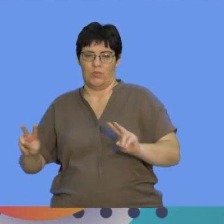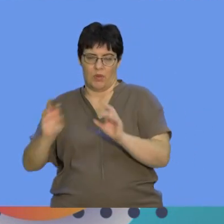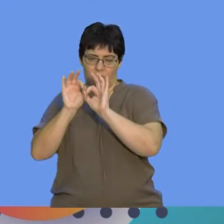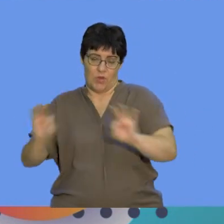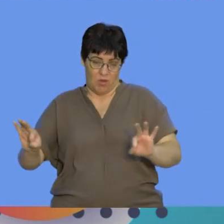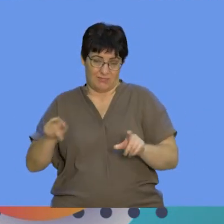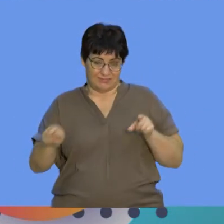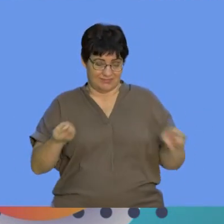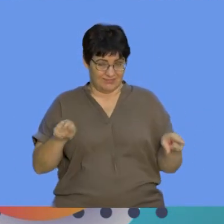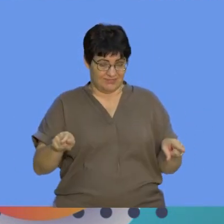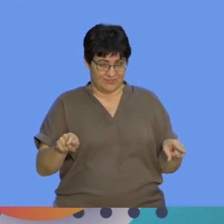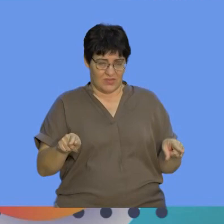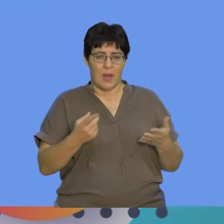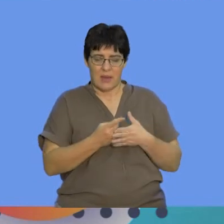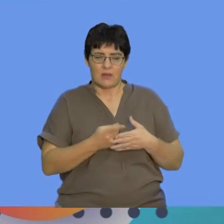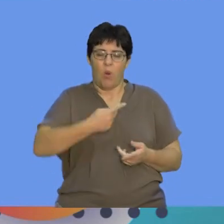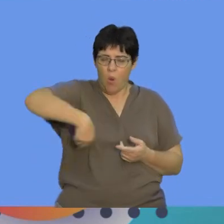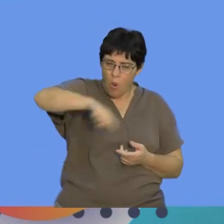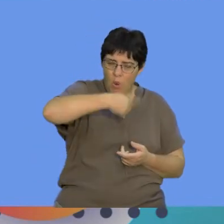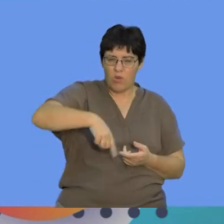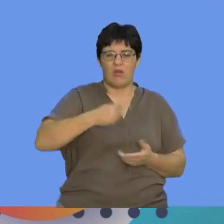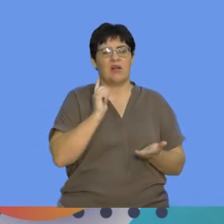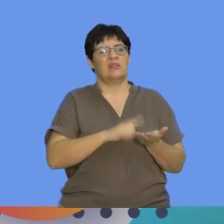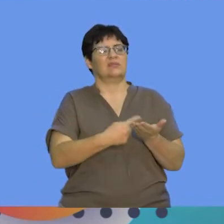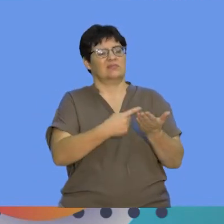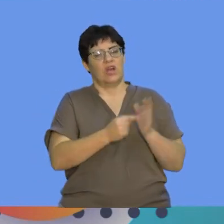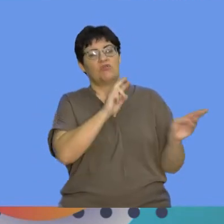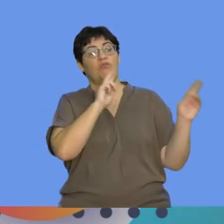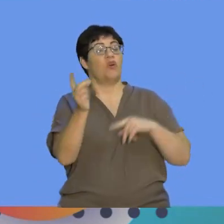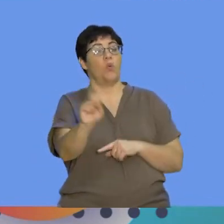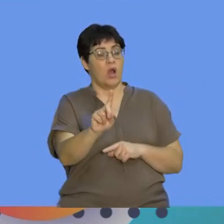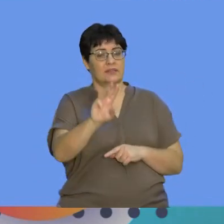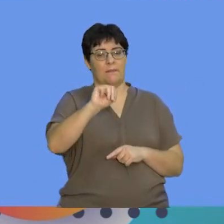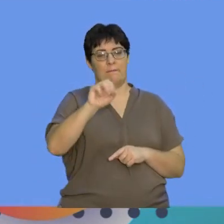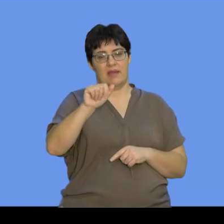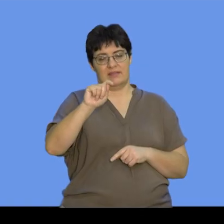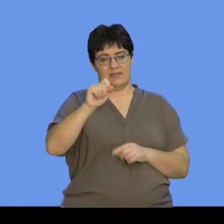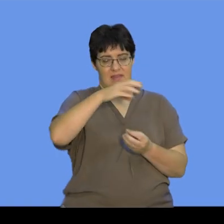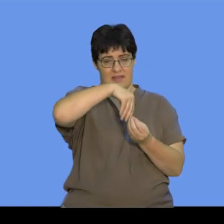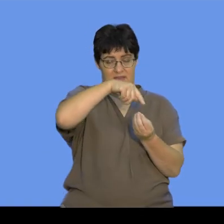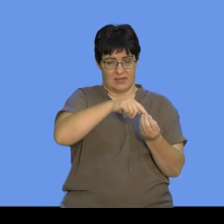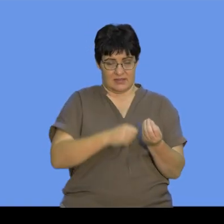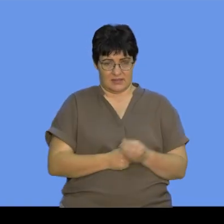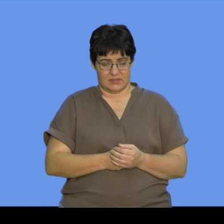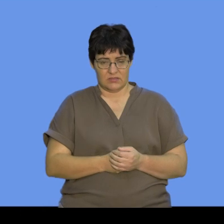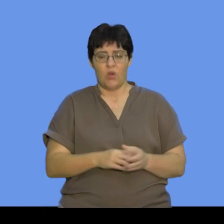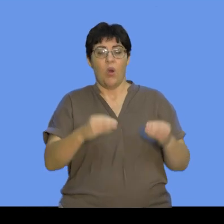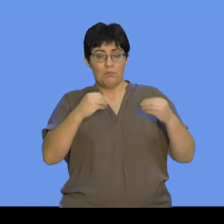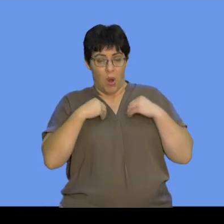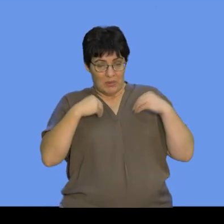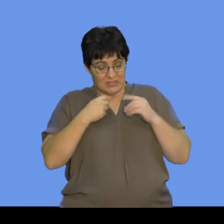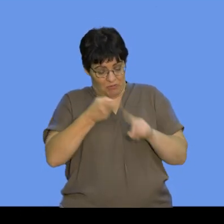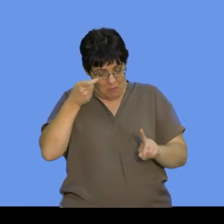them are just described or are referred to as matter. So properties are going to assist us in terms